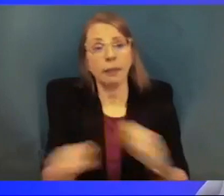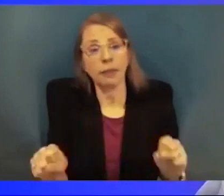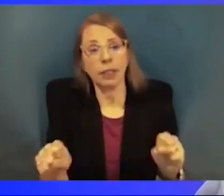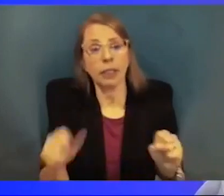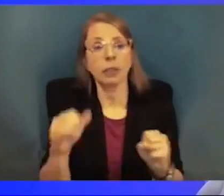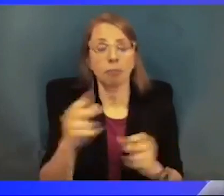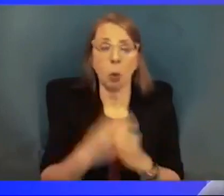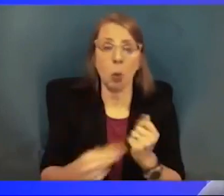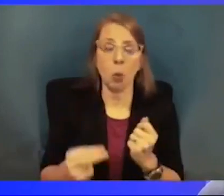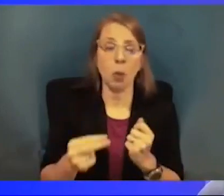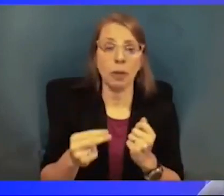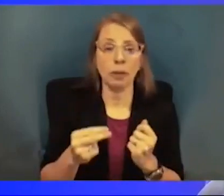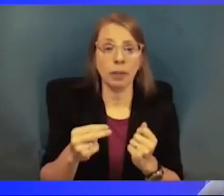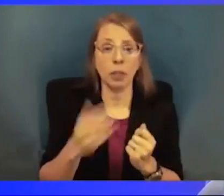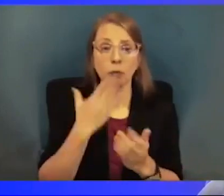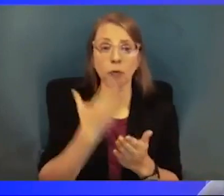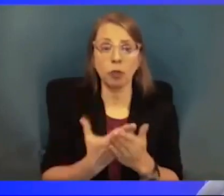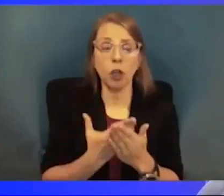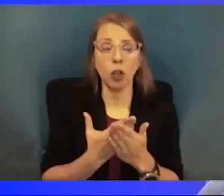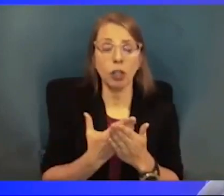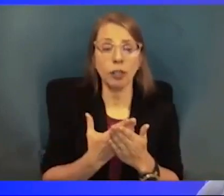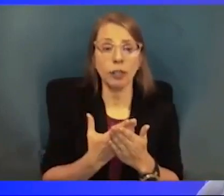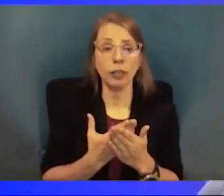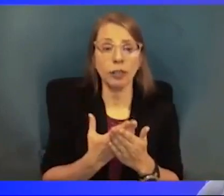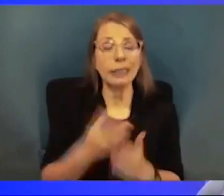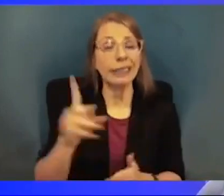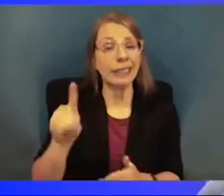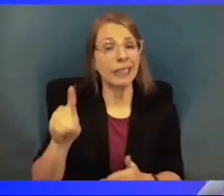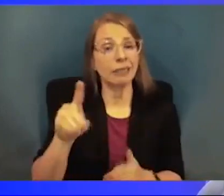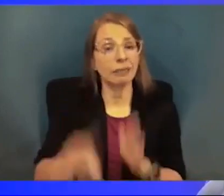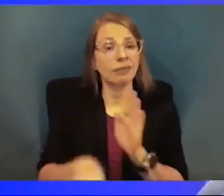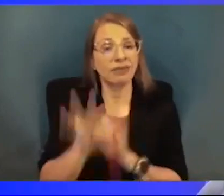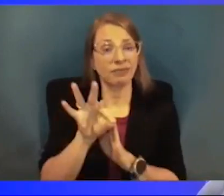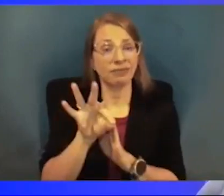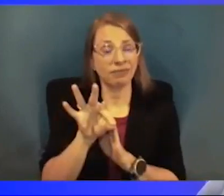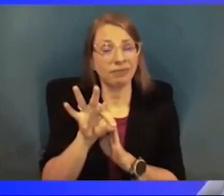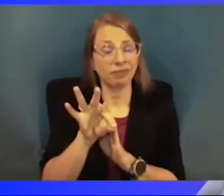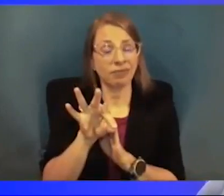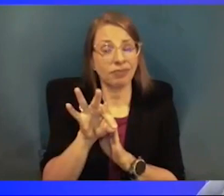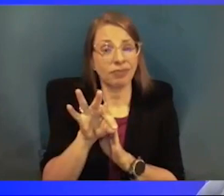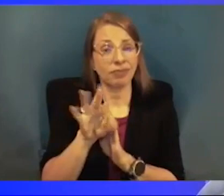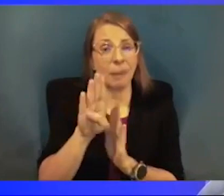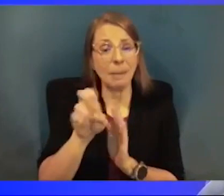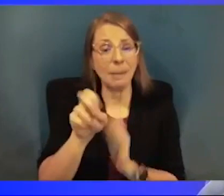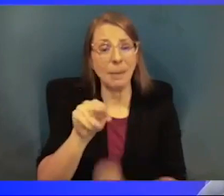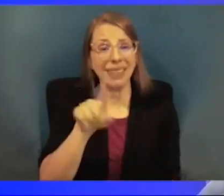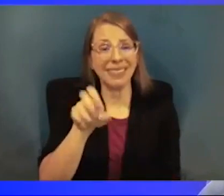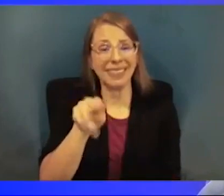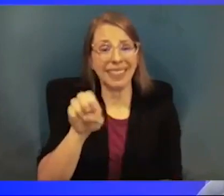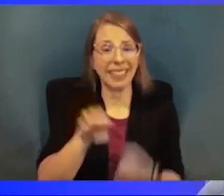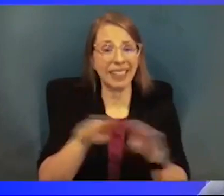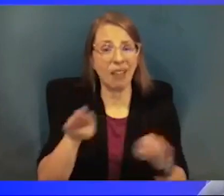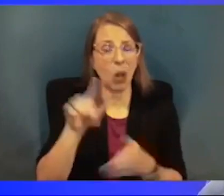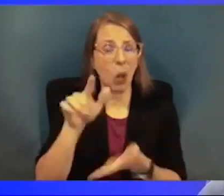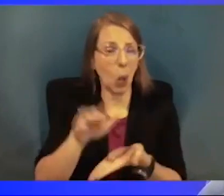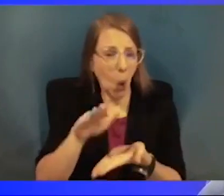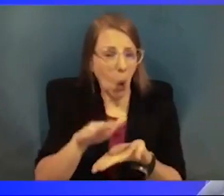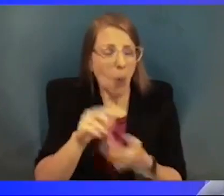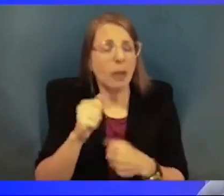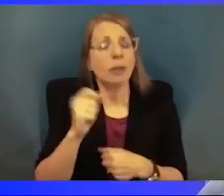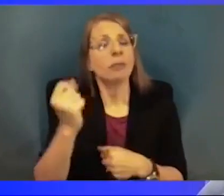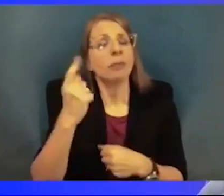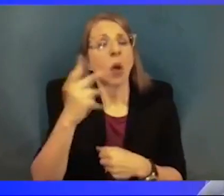It's a good thing that they did detect these low levels of benzene in these spray products and are going to recall them for safety